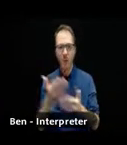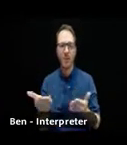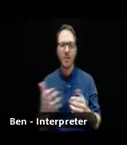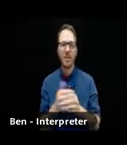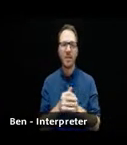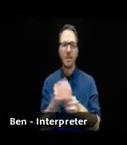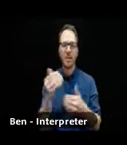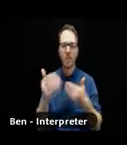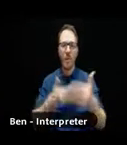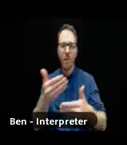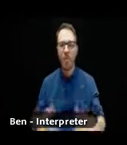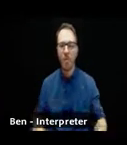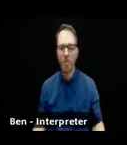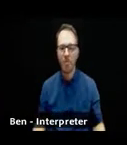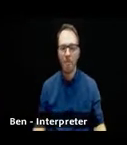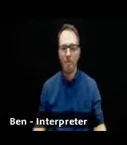forward.